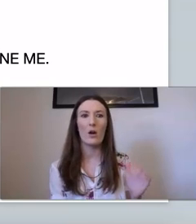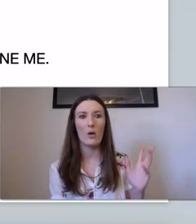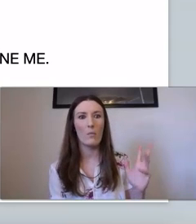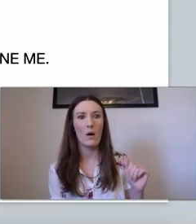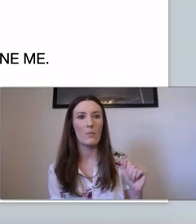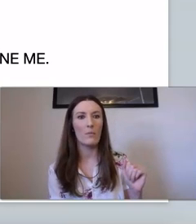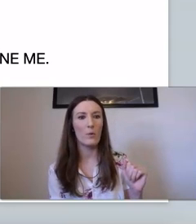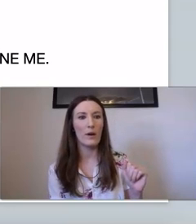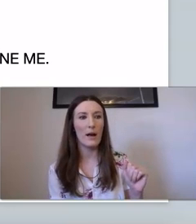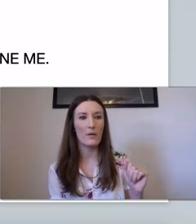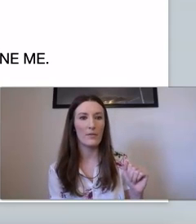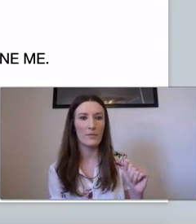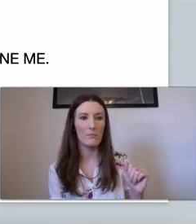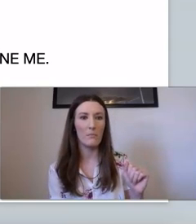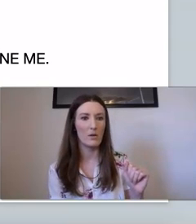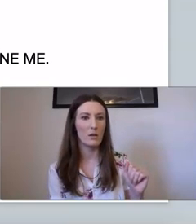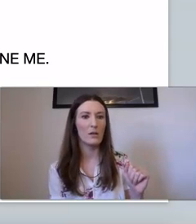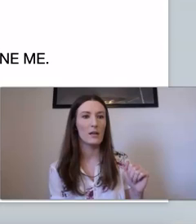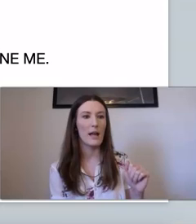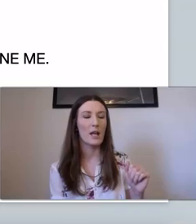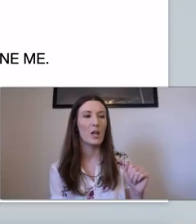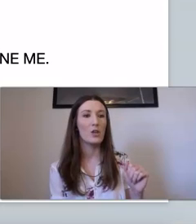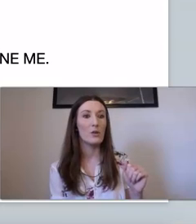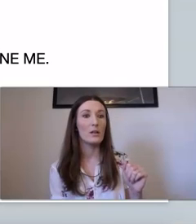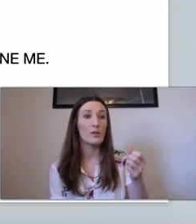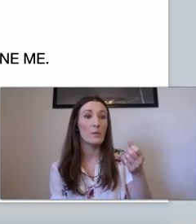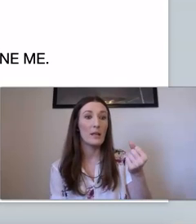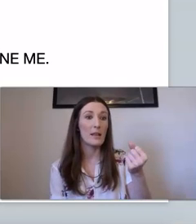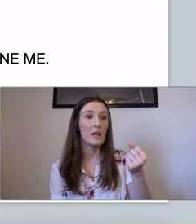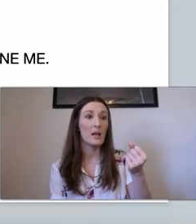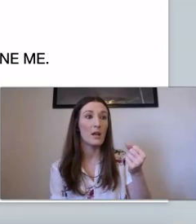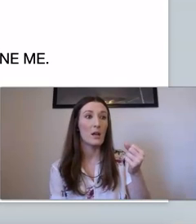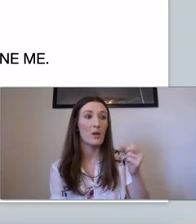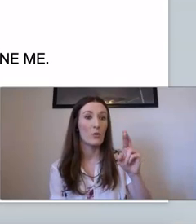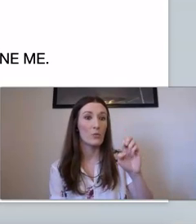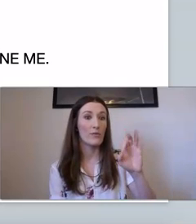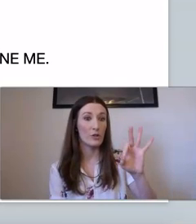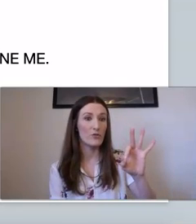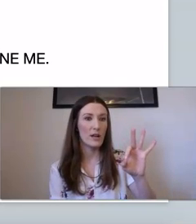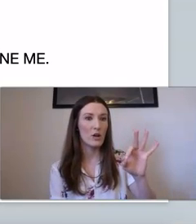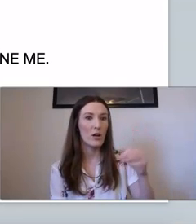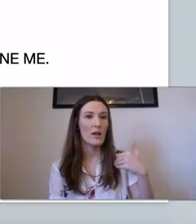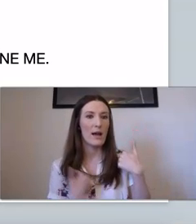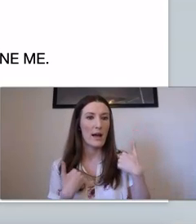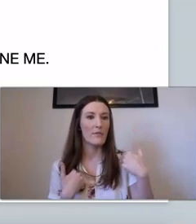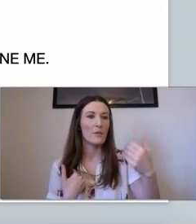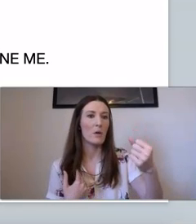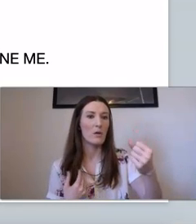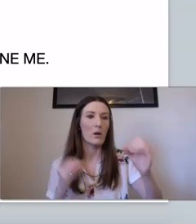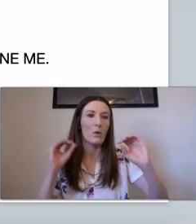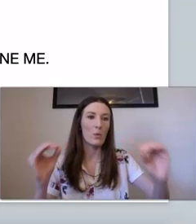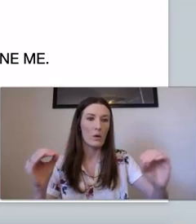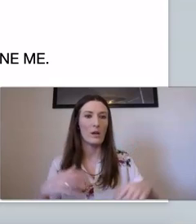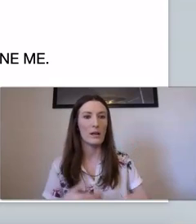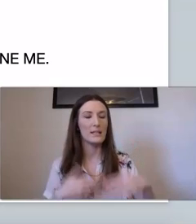you're like, oh, mom, we're out of milk. Okay, you could literally be like, refrigerator, have